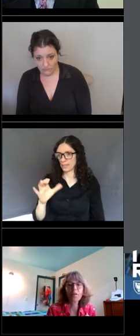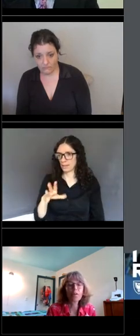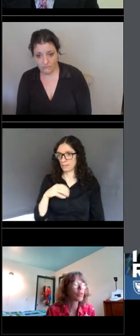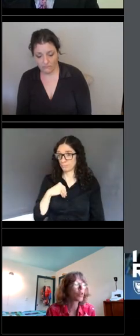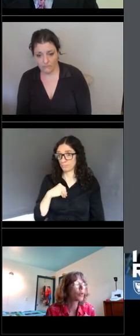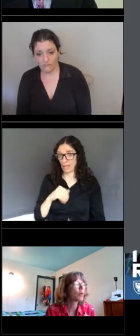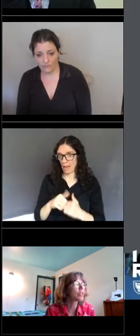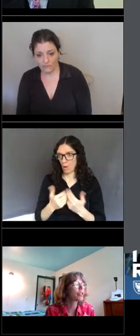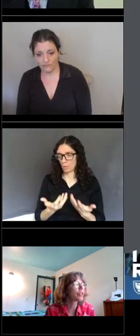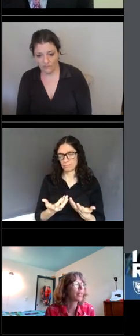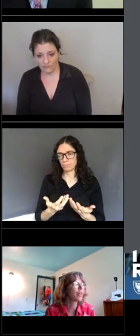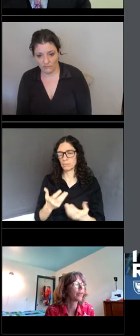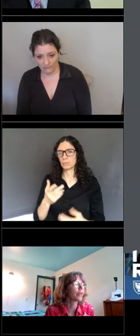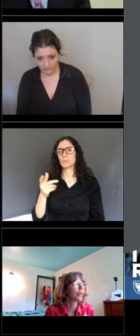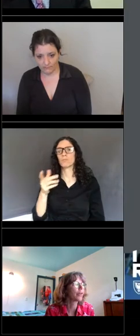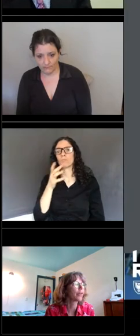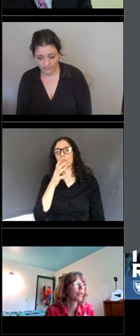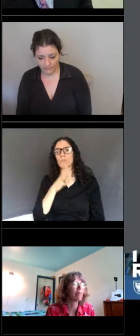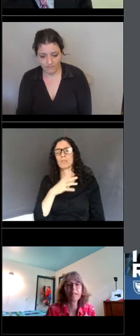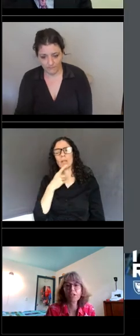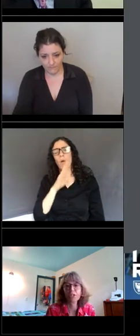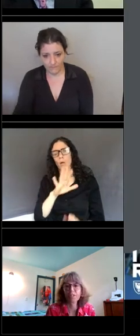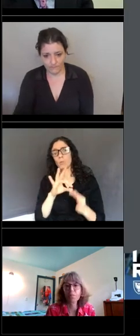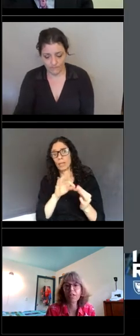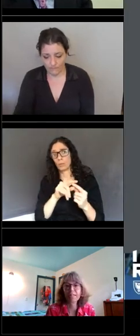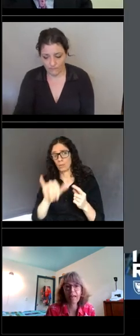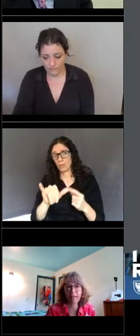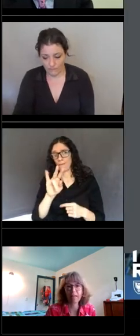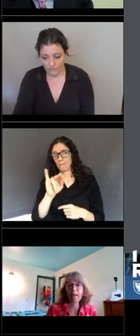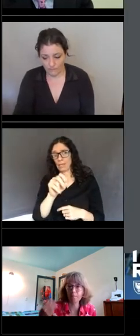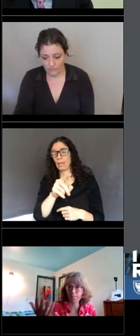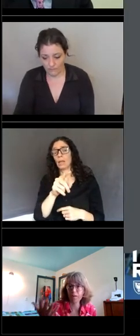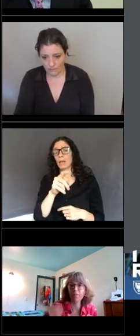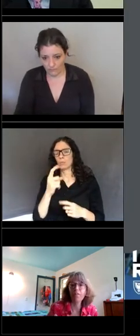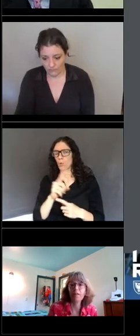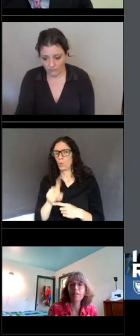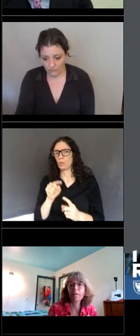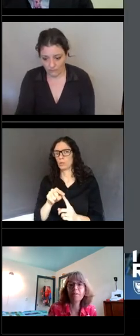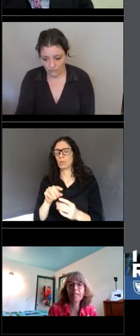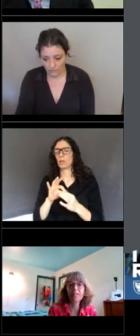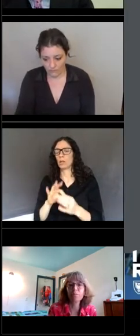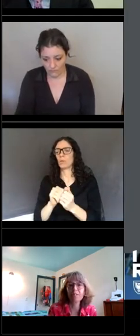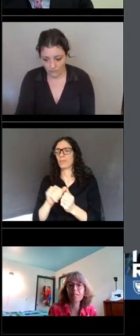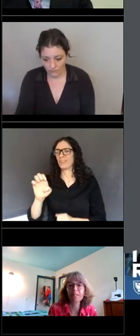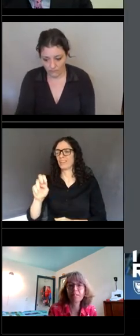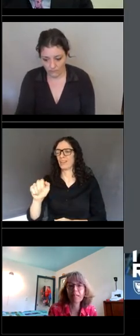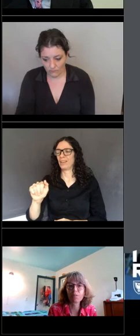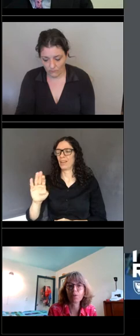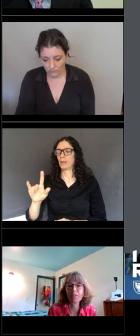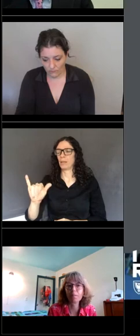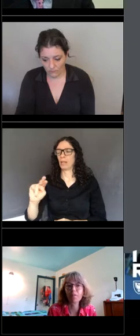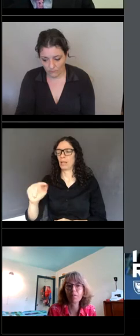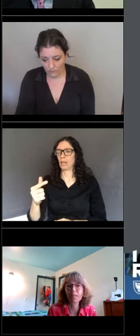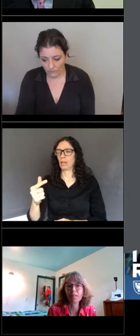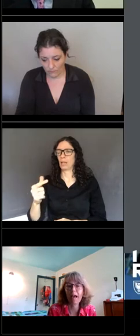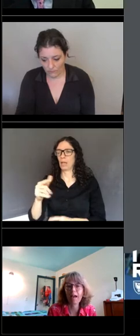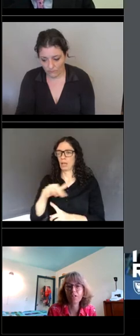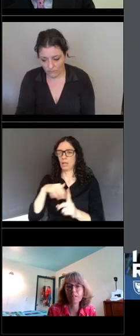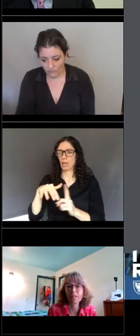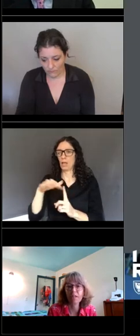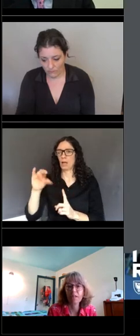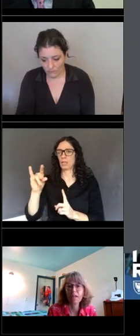Vinny, there's a question here about enabling conditions, which gets at kind of the ability to be successful in some of